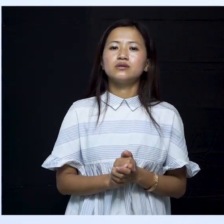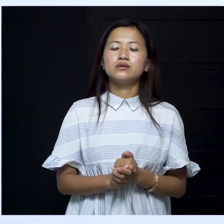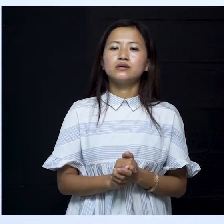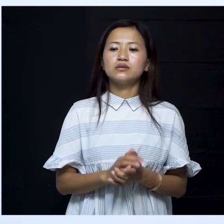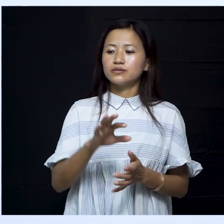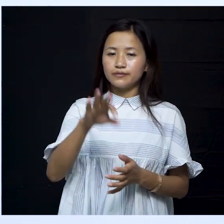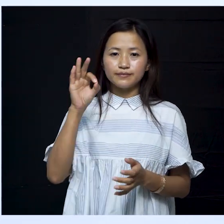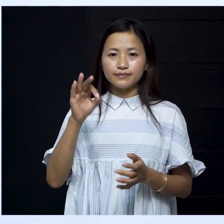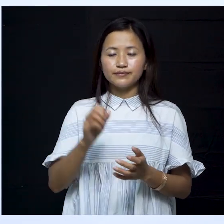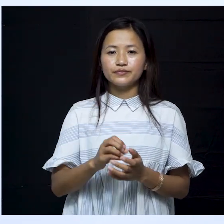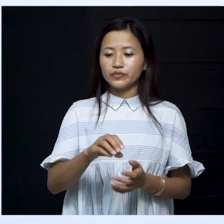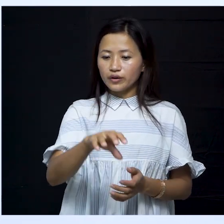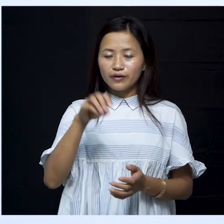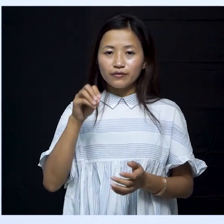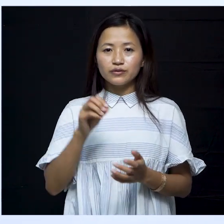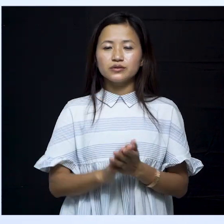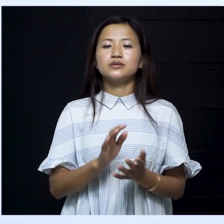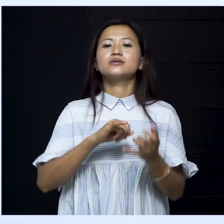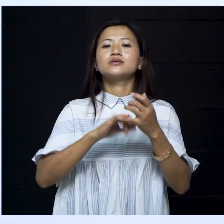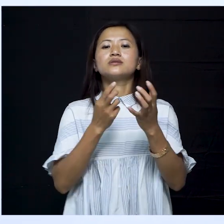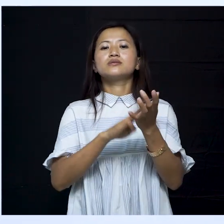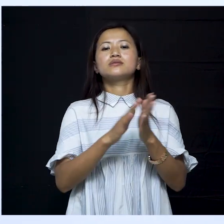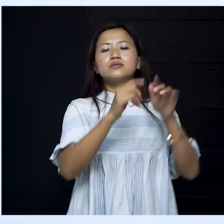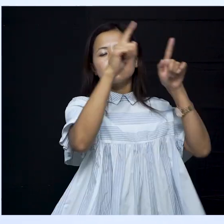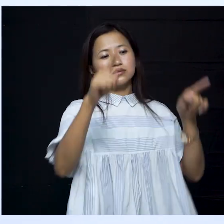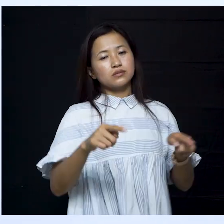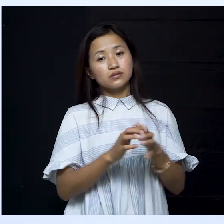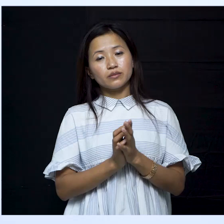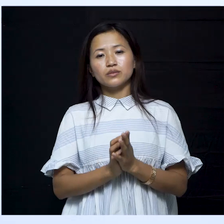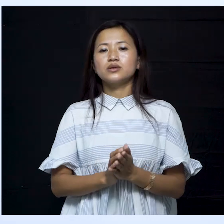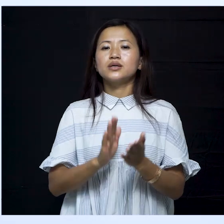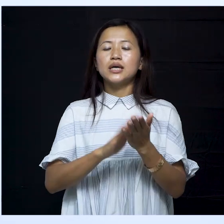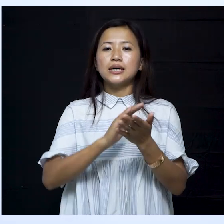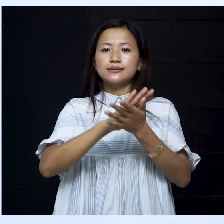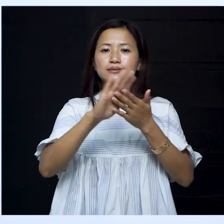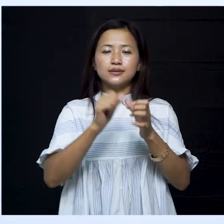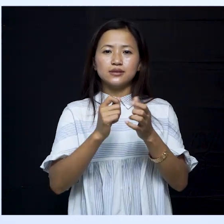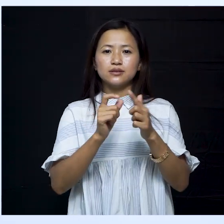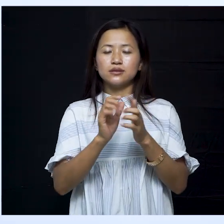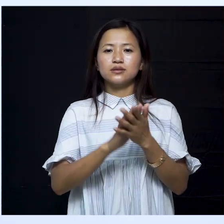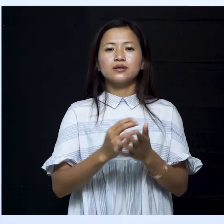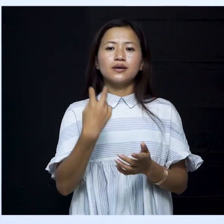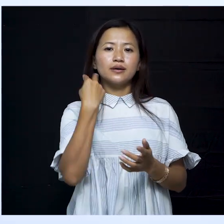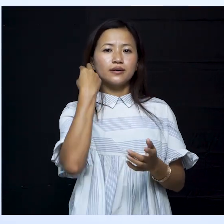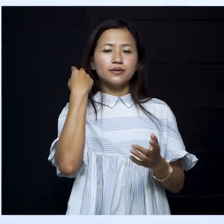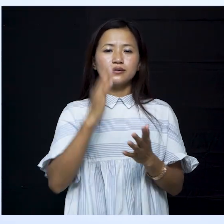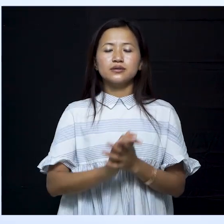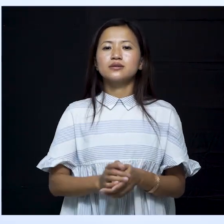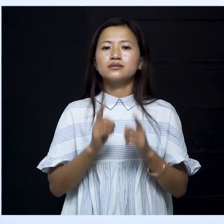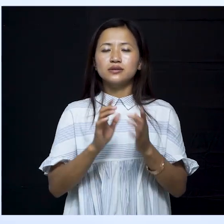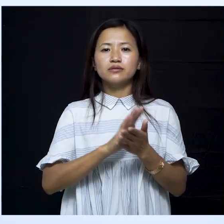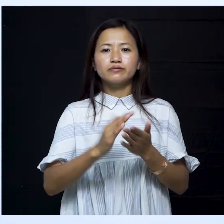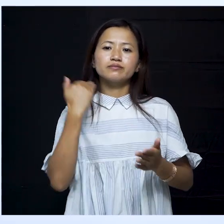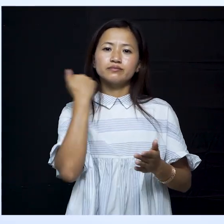he found that in a salon, the signboard reads head cutting instead of hair cutting. So if we have to take